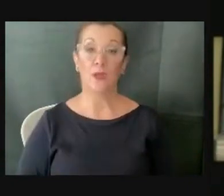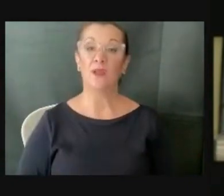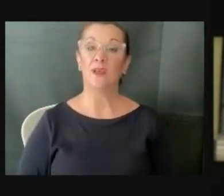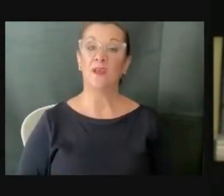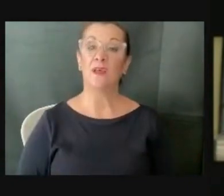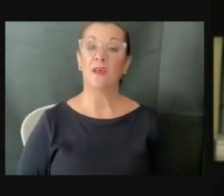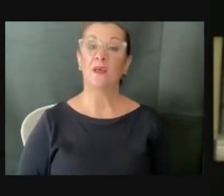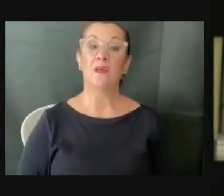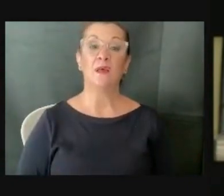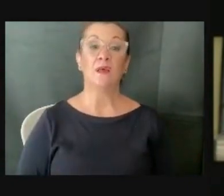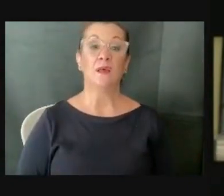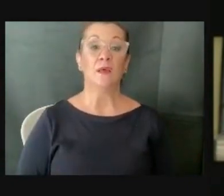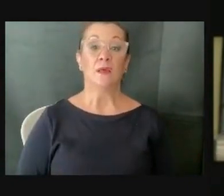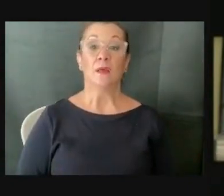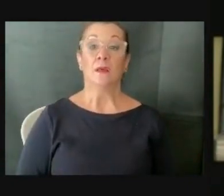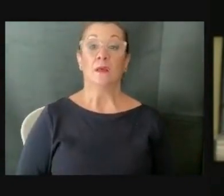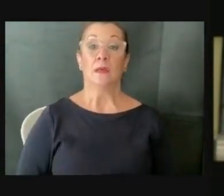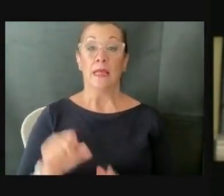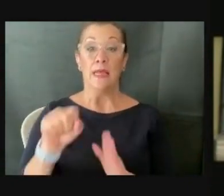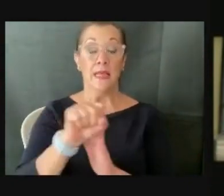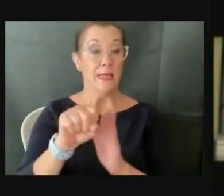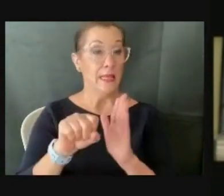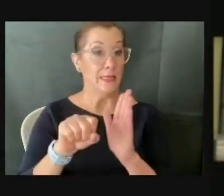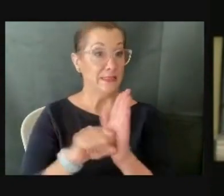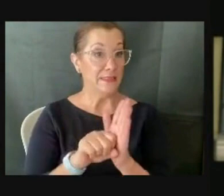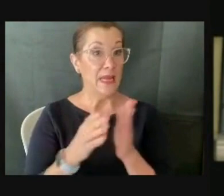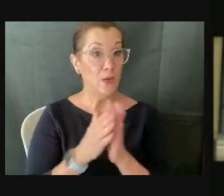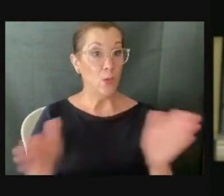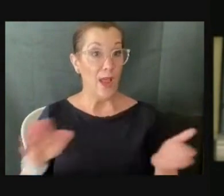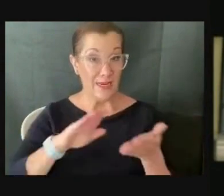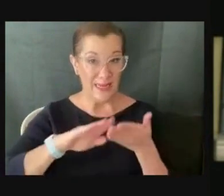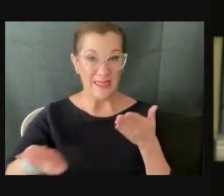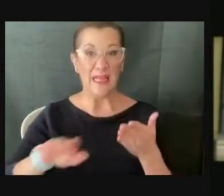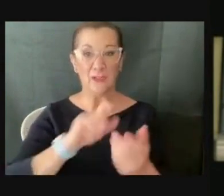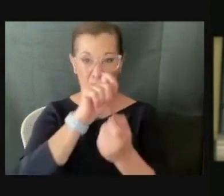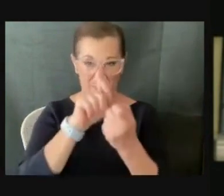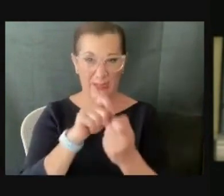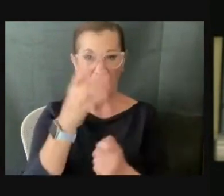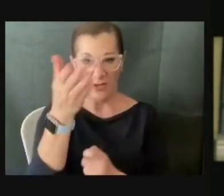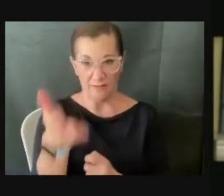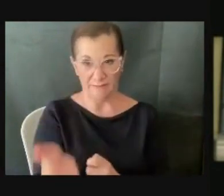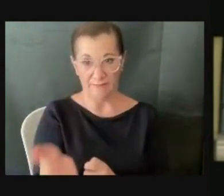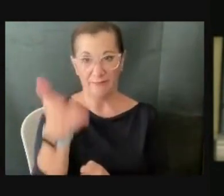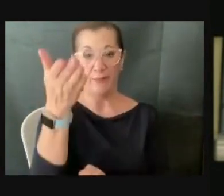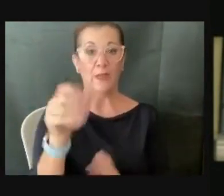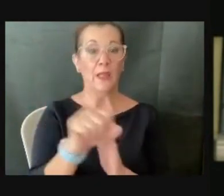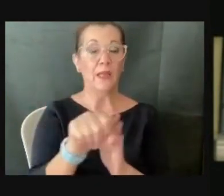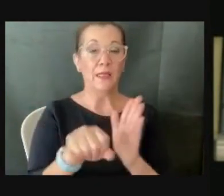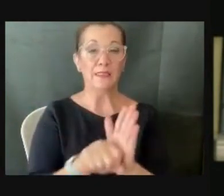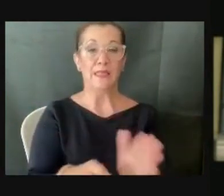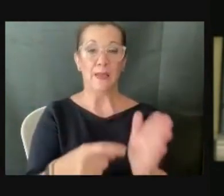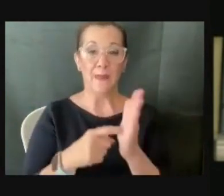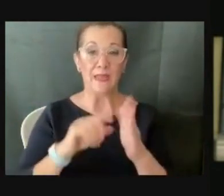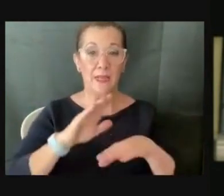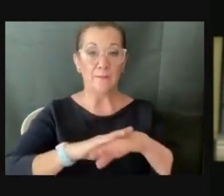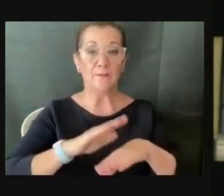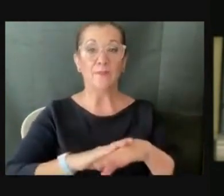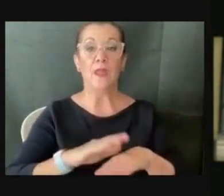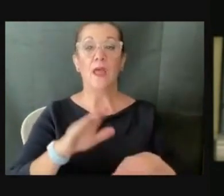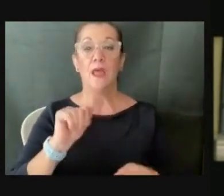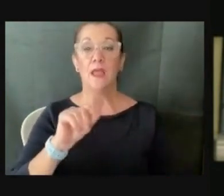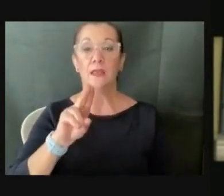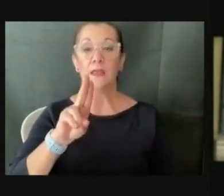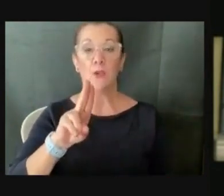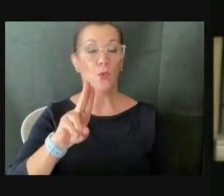So what is a statewide exemption ADU? These are the specifics here. It's a state mandated minimum of an ADU up